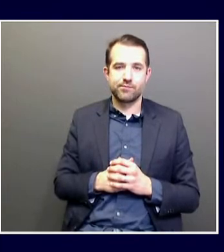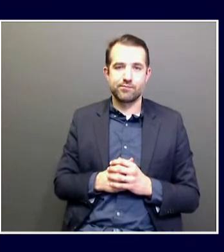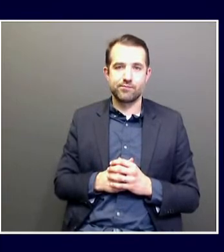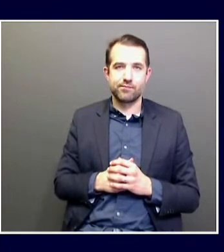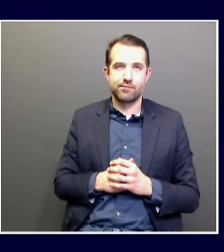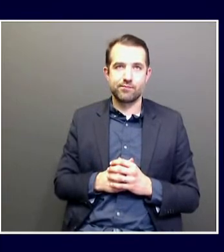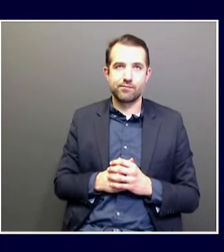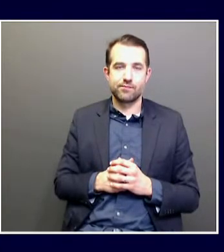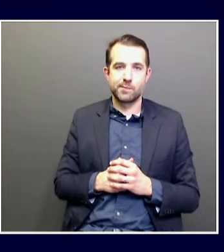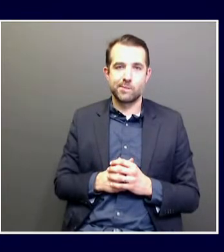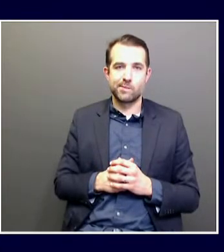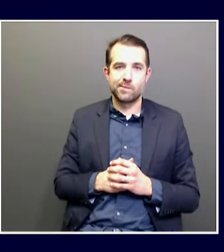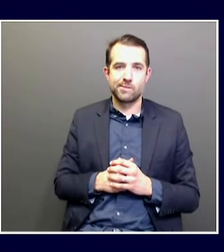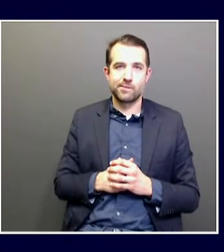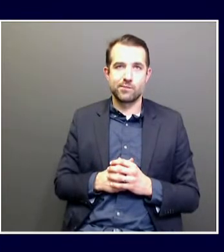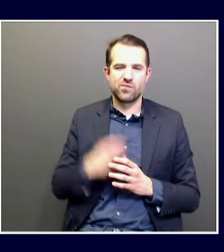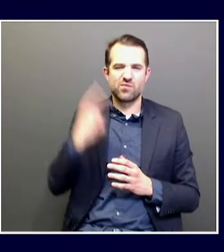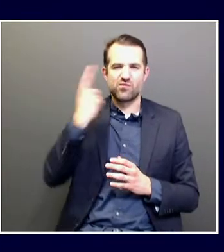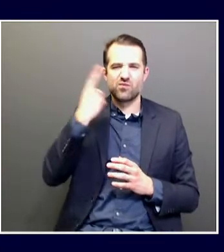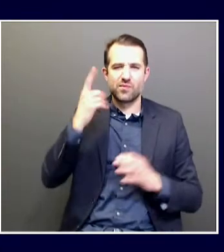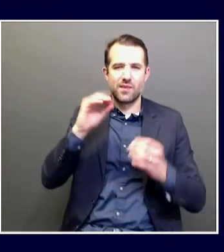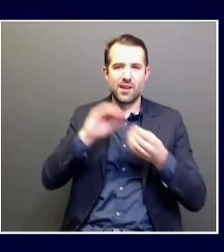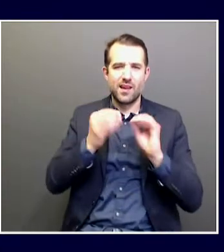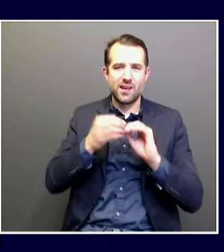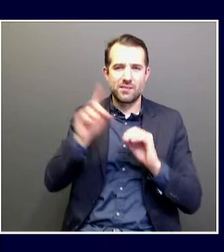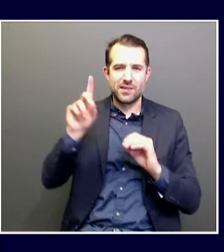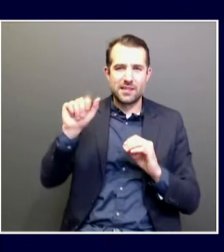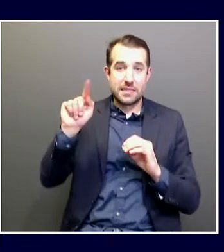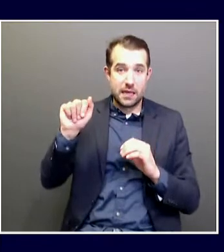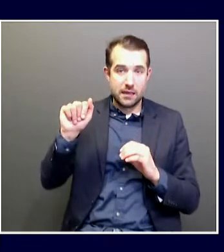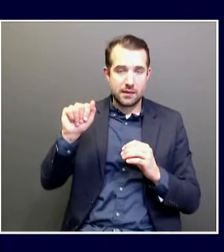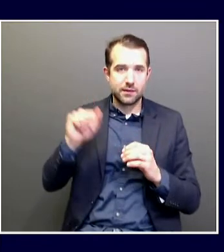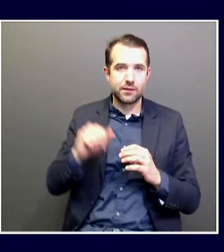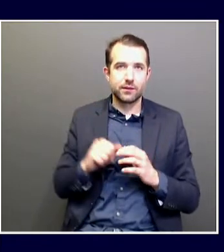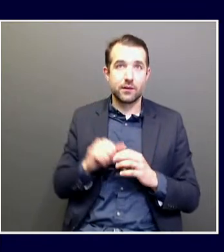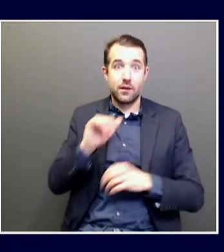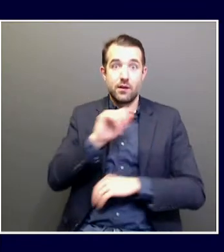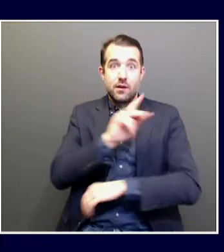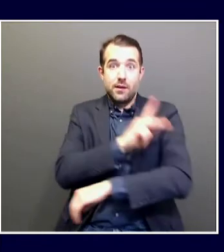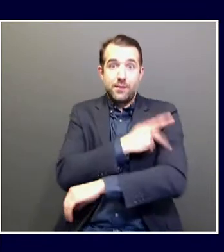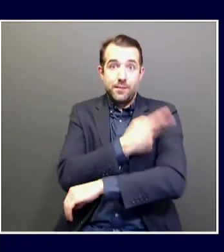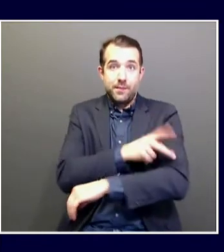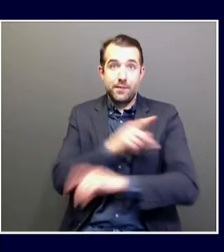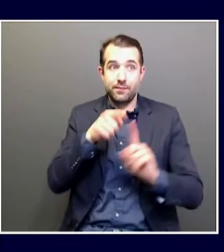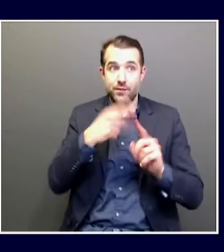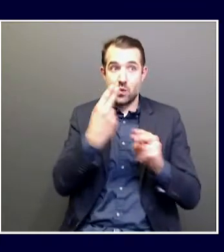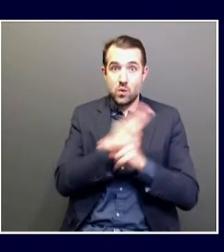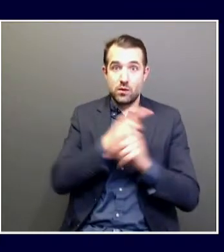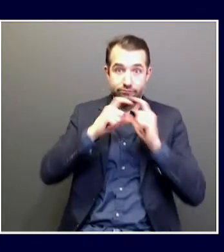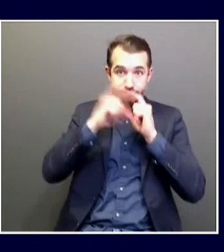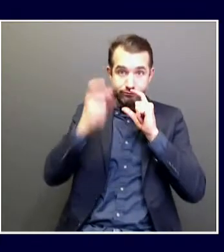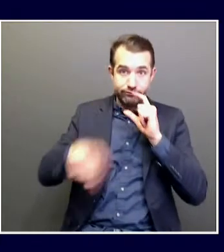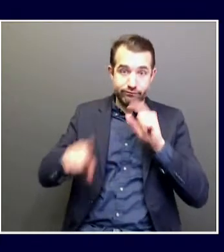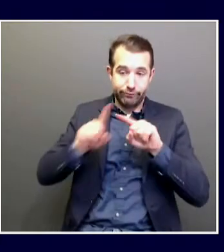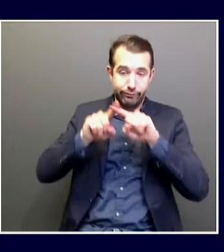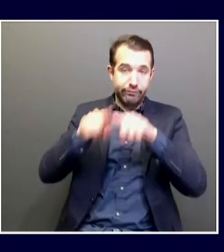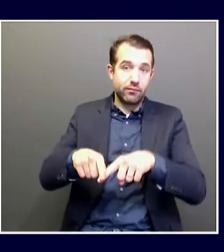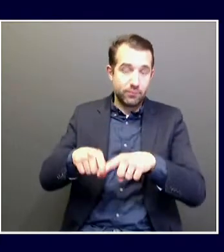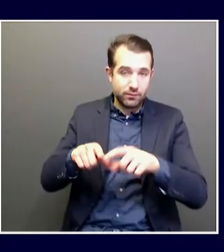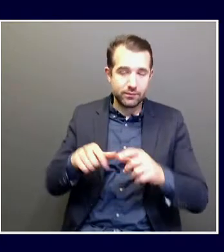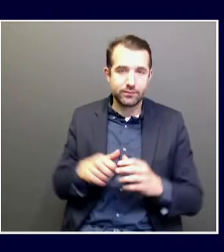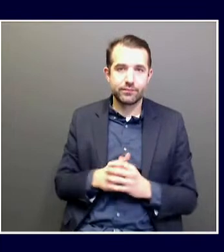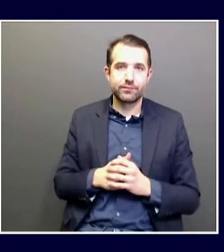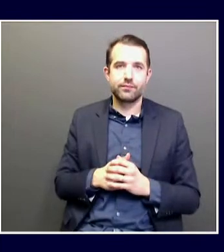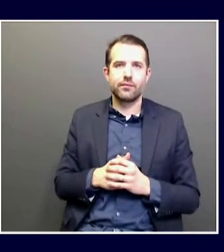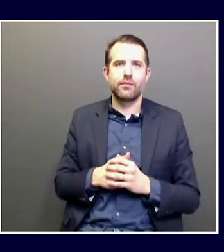the data is available for patients that go on to ventilators and the numbers of people who recover once